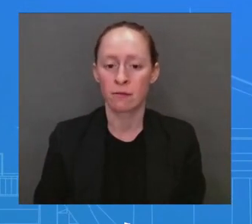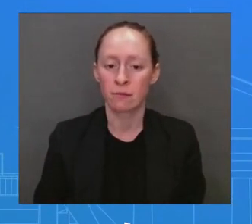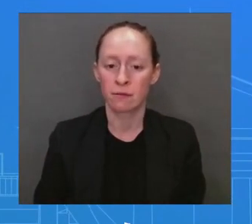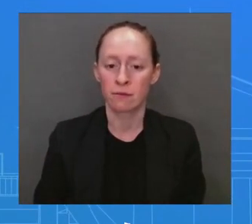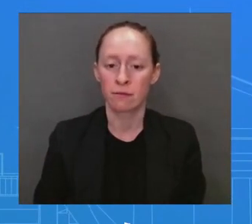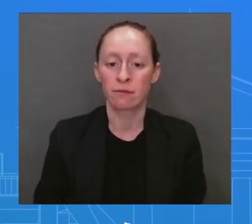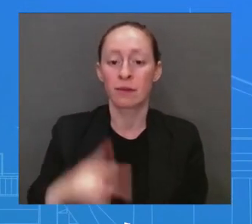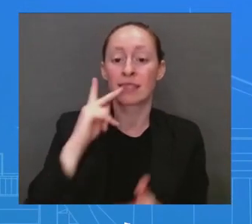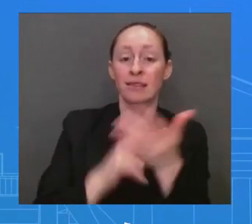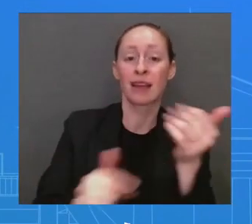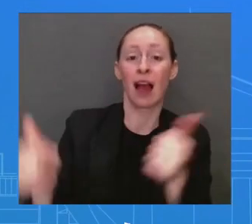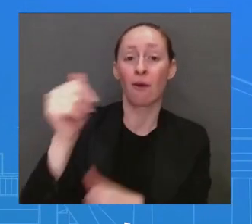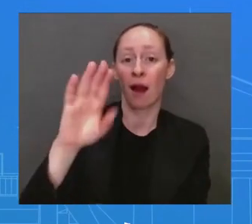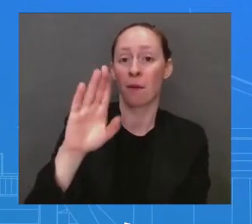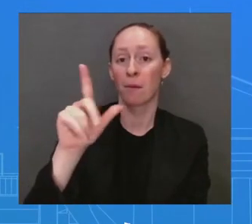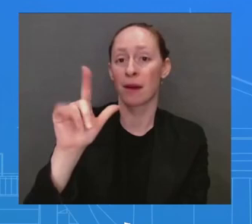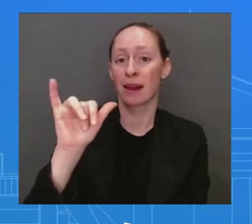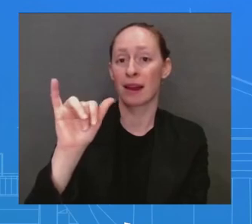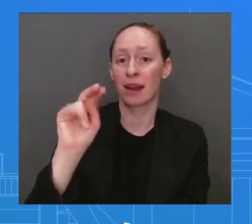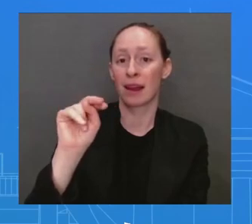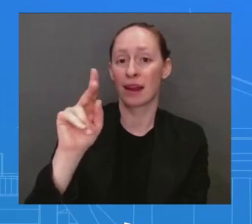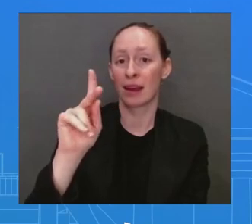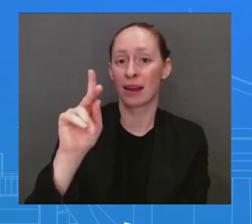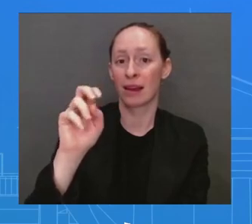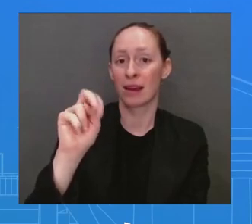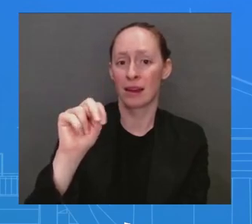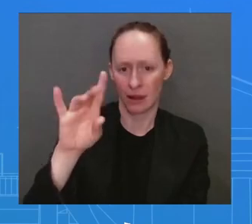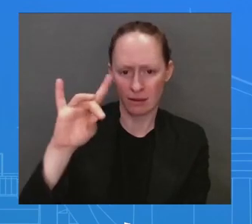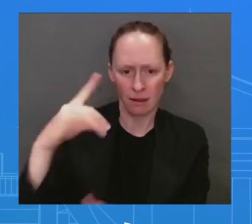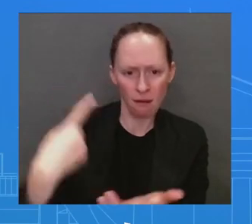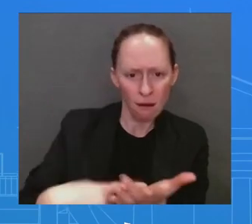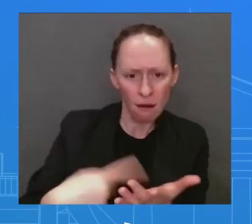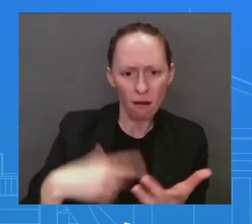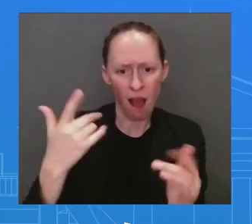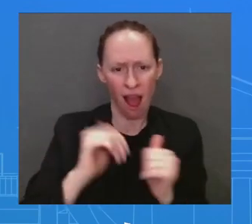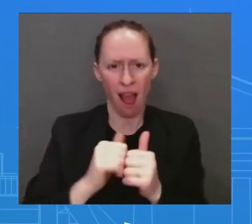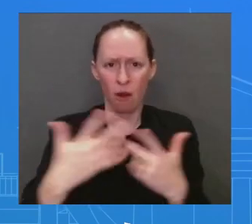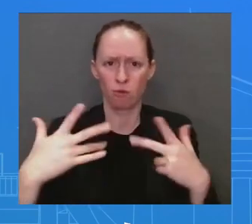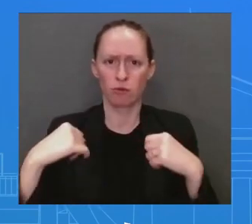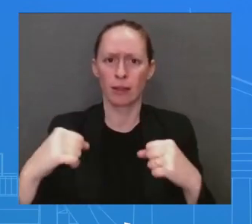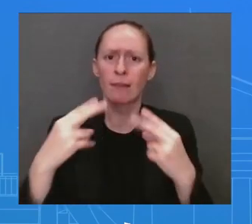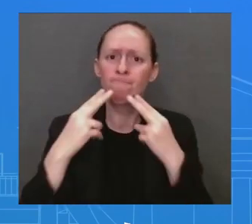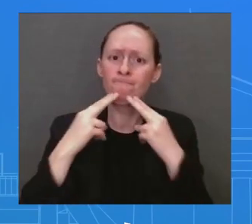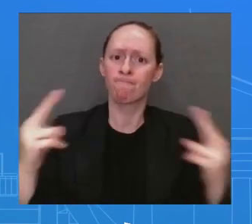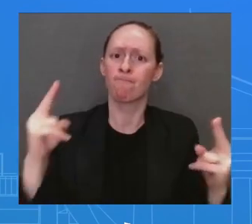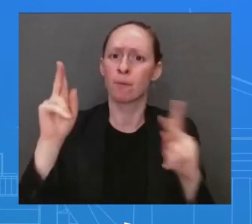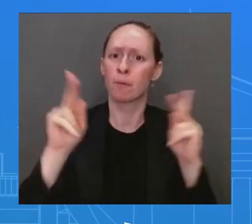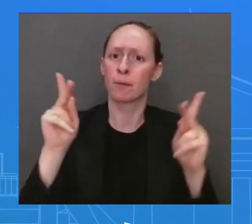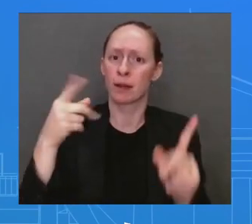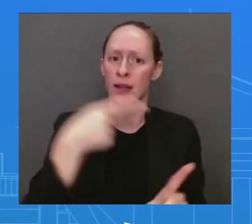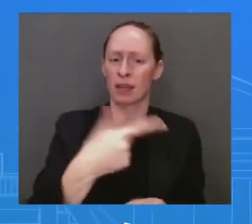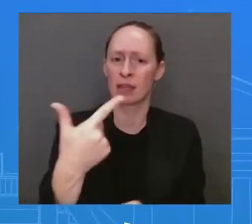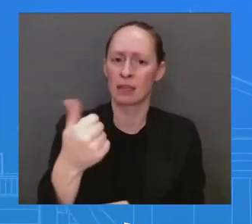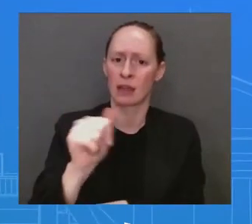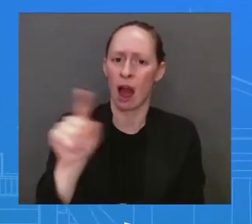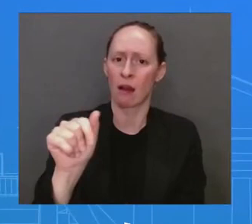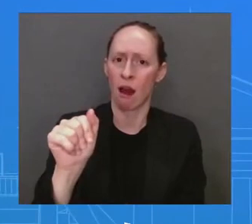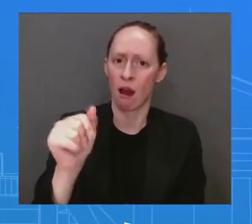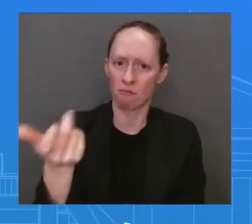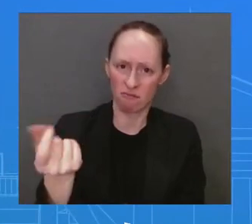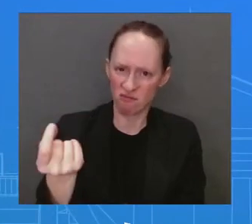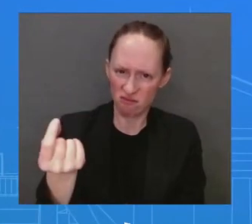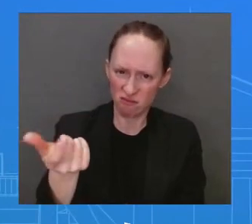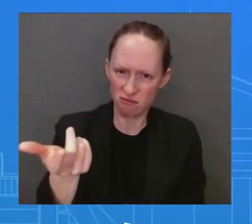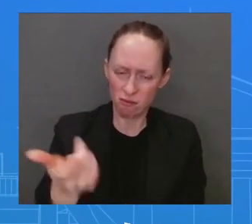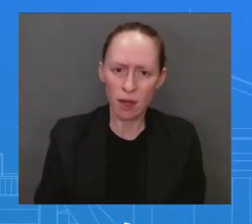be considered to protect civilians in Gaza. Can you expand on that? Can I expand on? I'm sorry. Secretary of State Antony Blinken said humanitarian pauses must